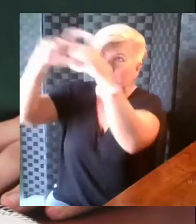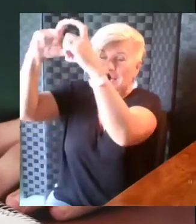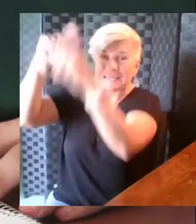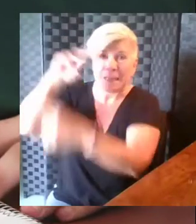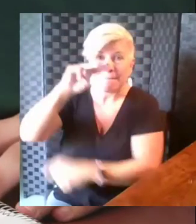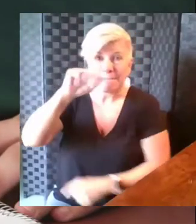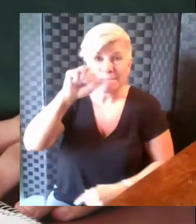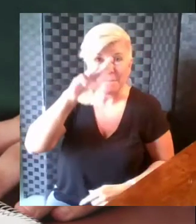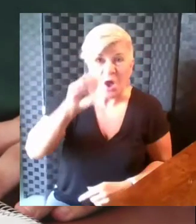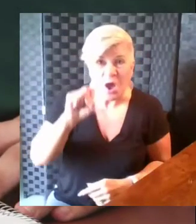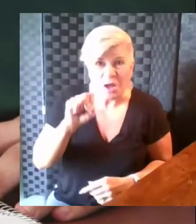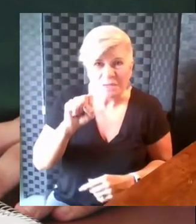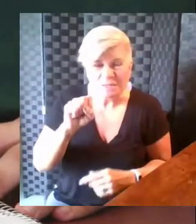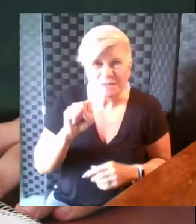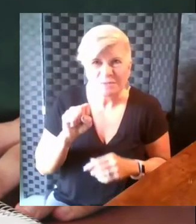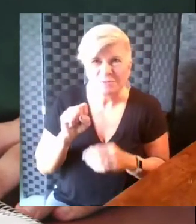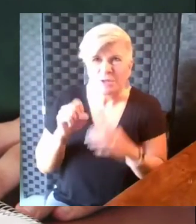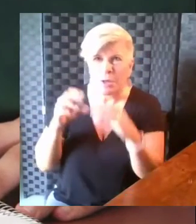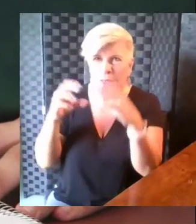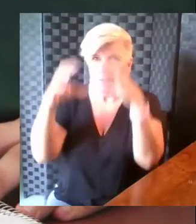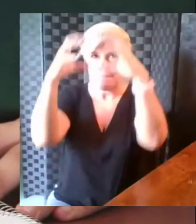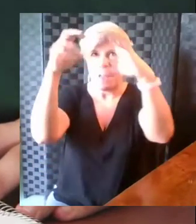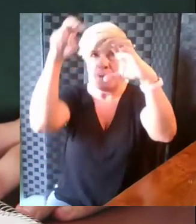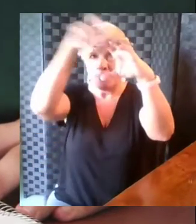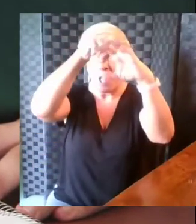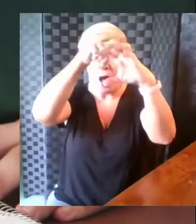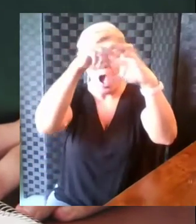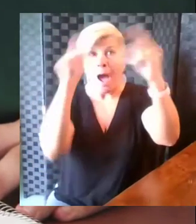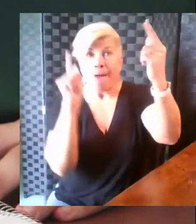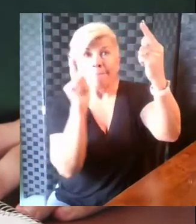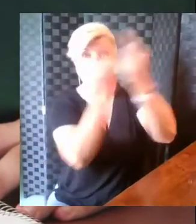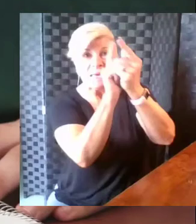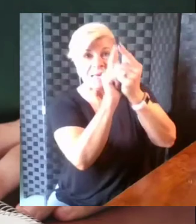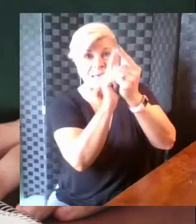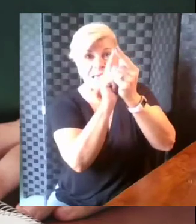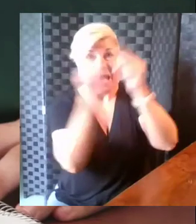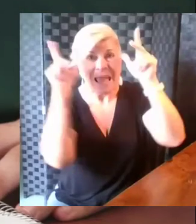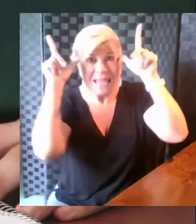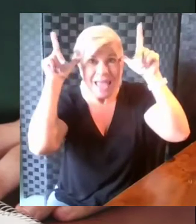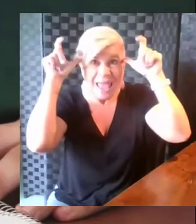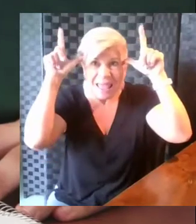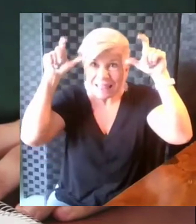know who they're going to meet on Mars? They meet an alien.